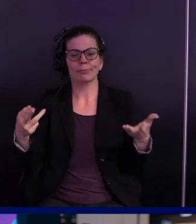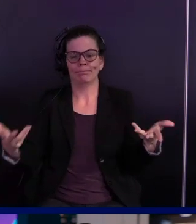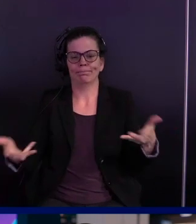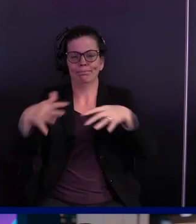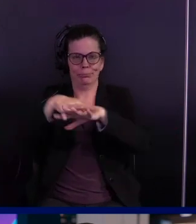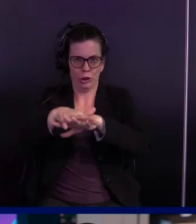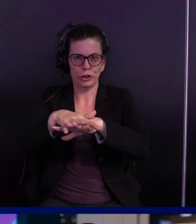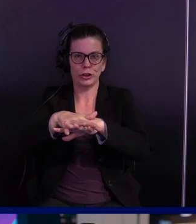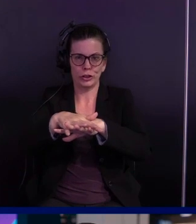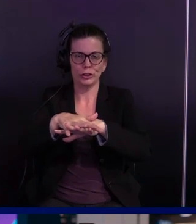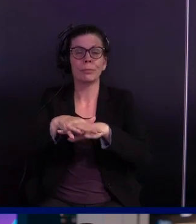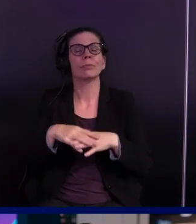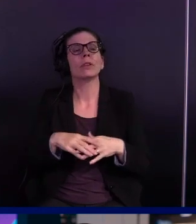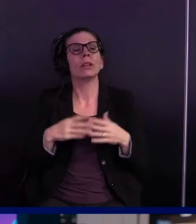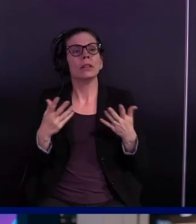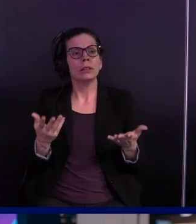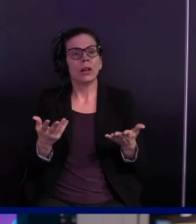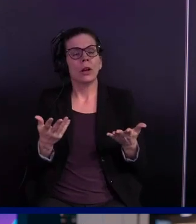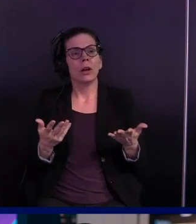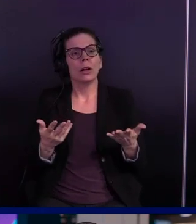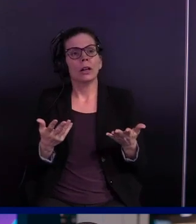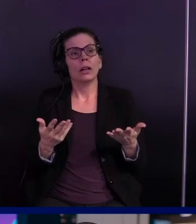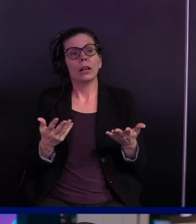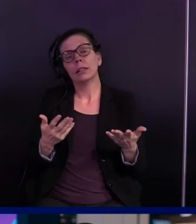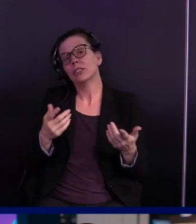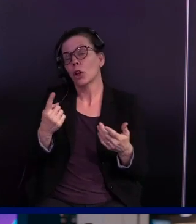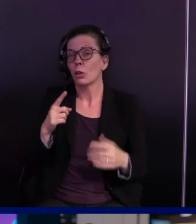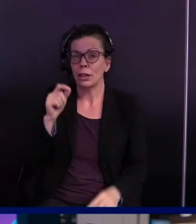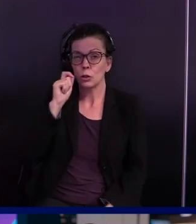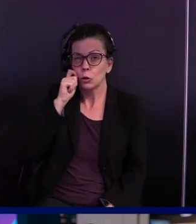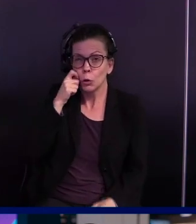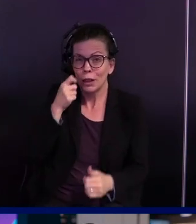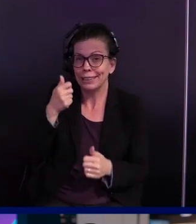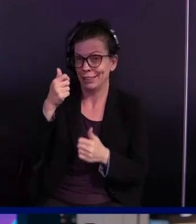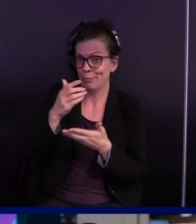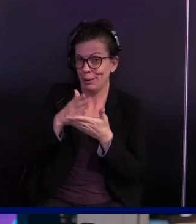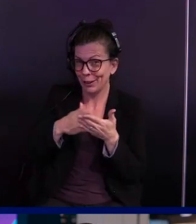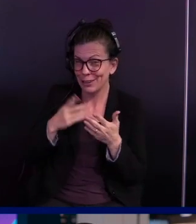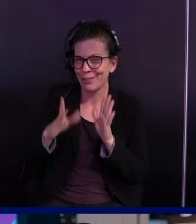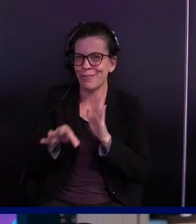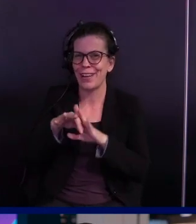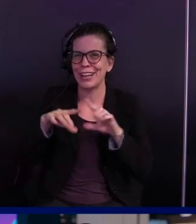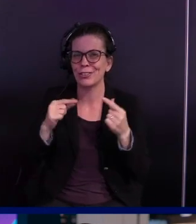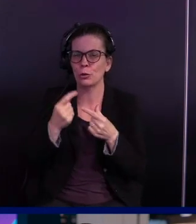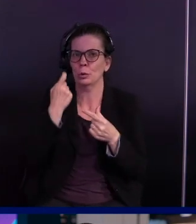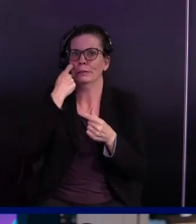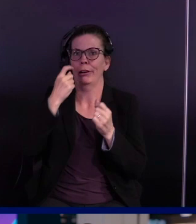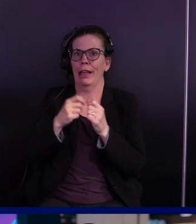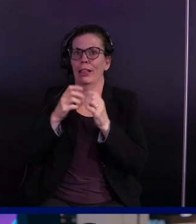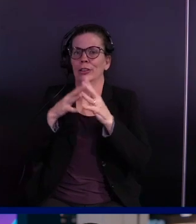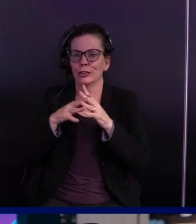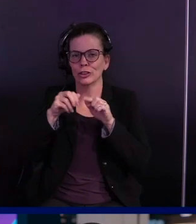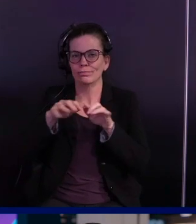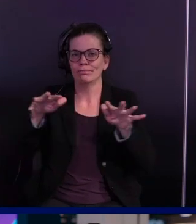So to me, like the coolest thing about finding groups that we launched recently as well was is this visualization.